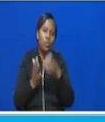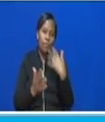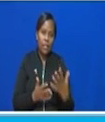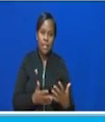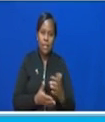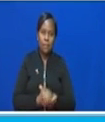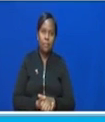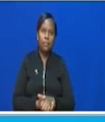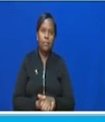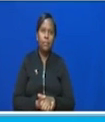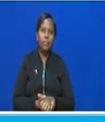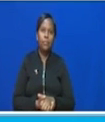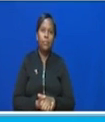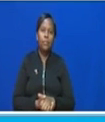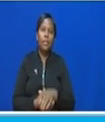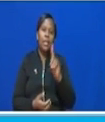Example,